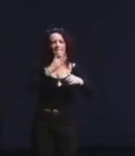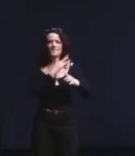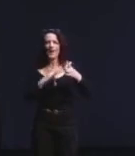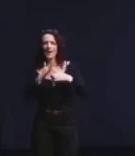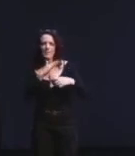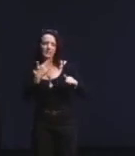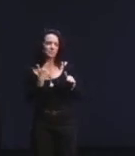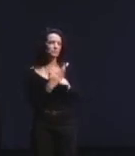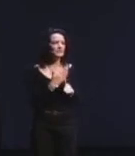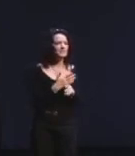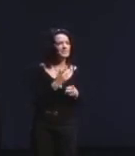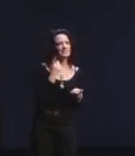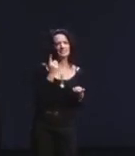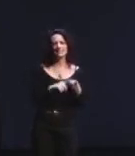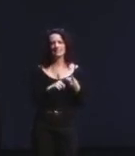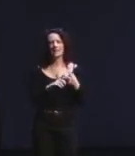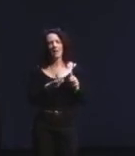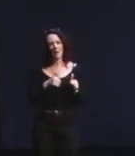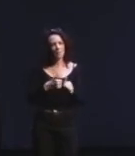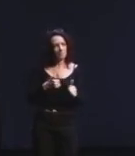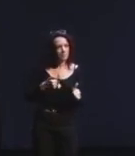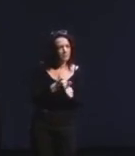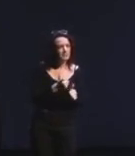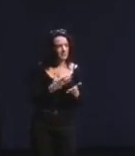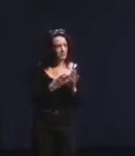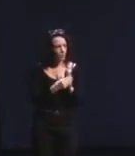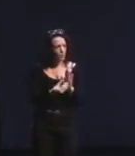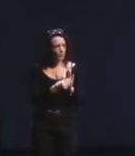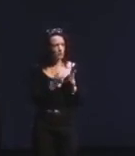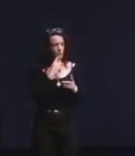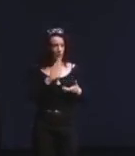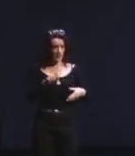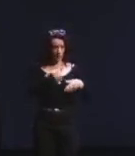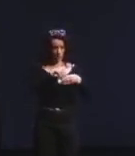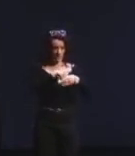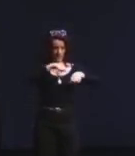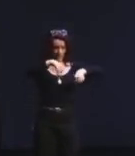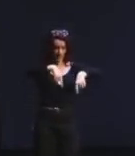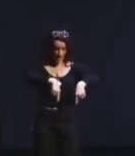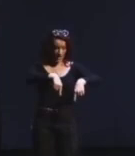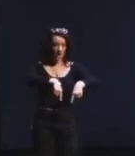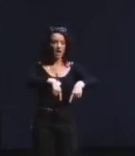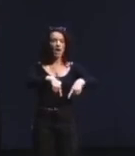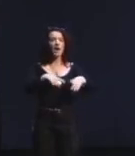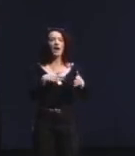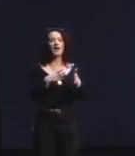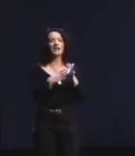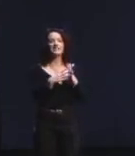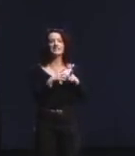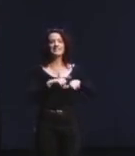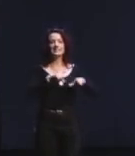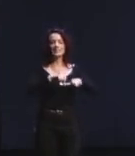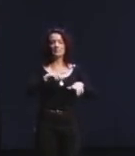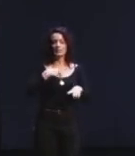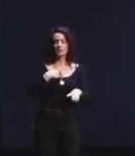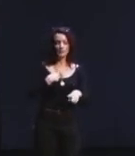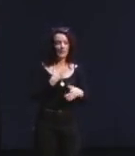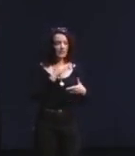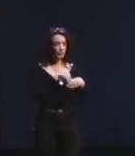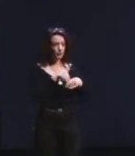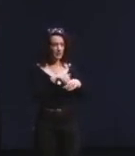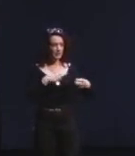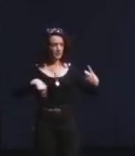environmental practices. But in the context of this talk, sustainability for me, in the context of musication, is